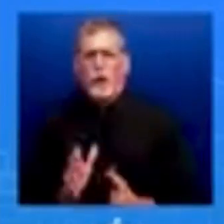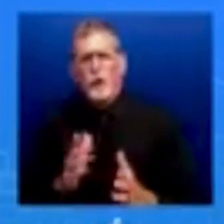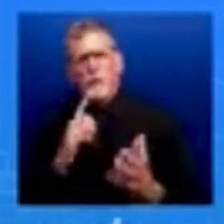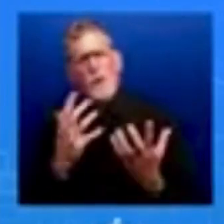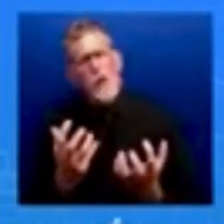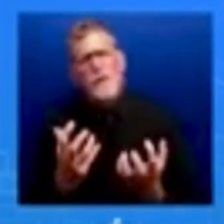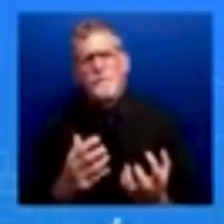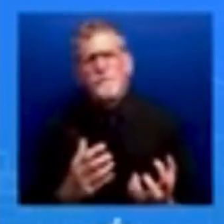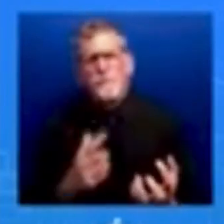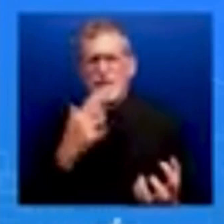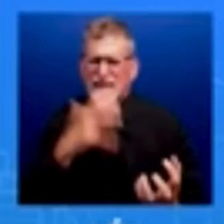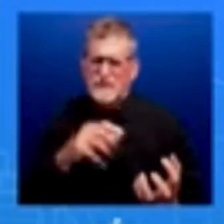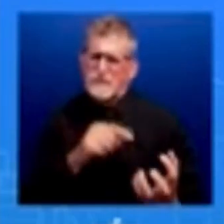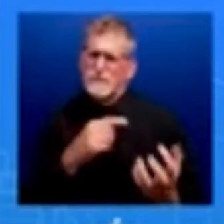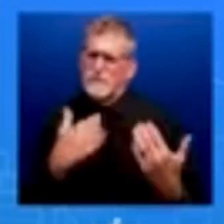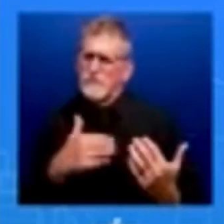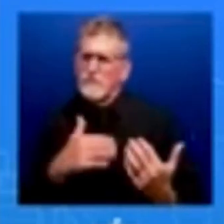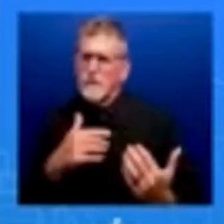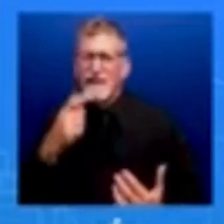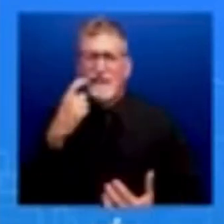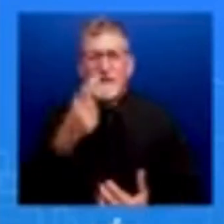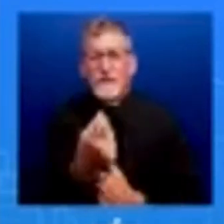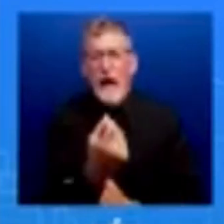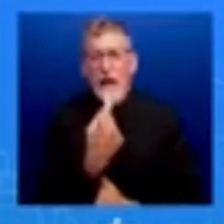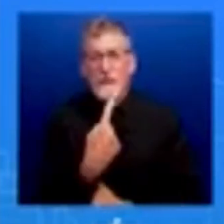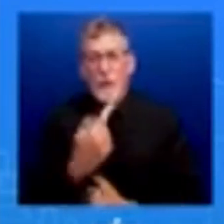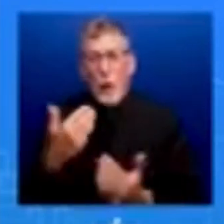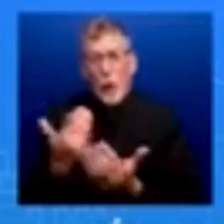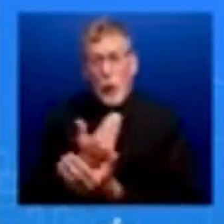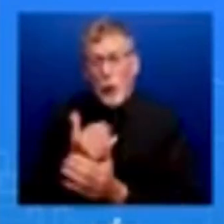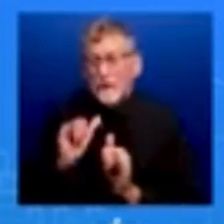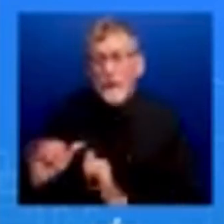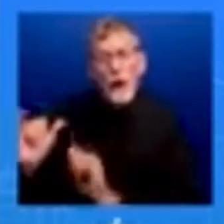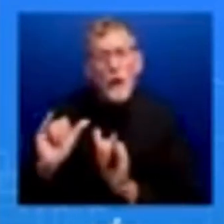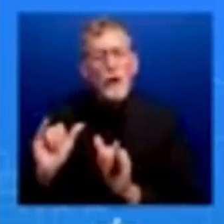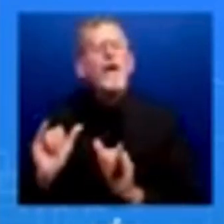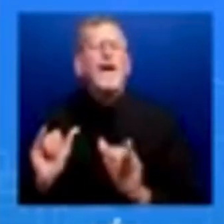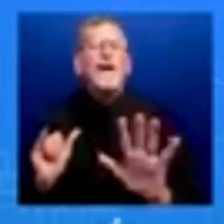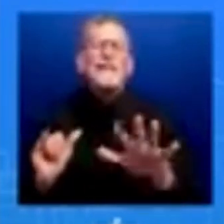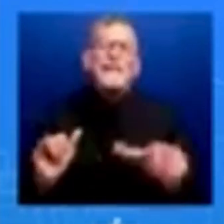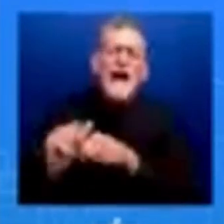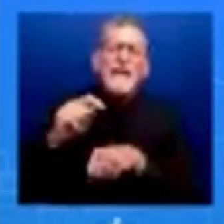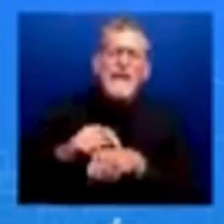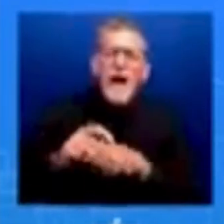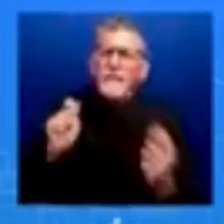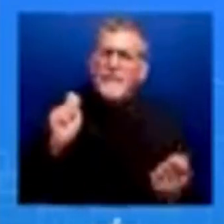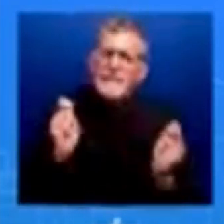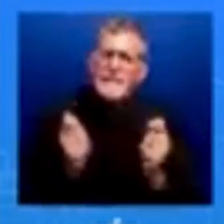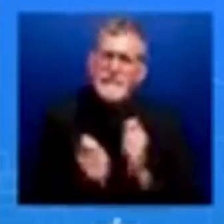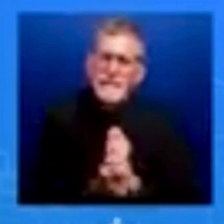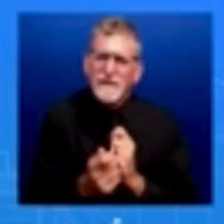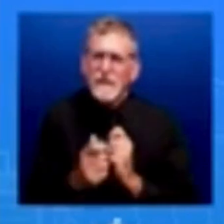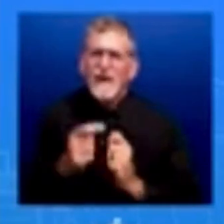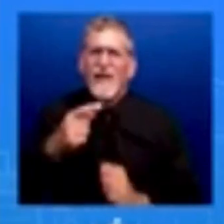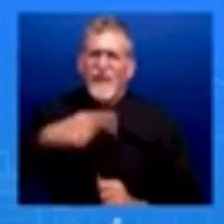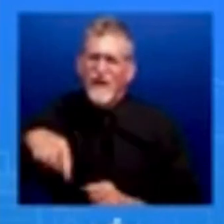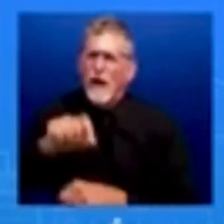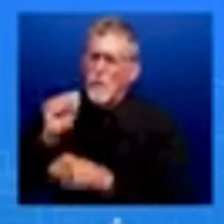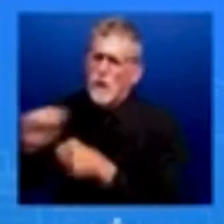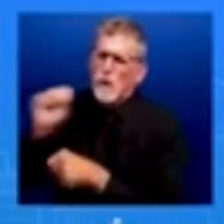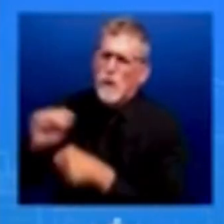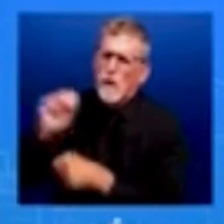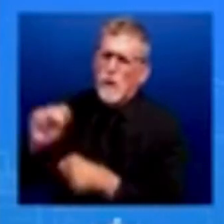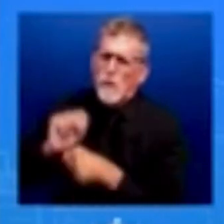standard that you just asked me. That's why, again, the Department of Labor did it so early. And so they're working very diligently to get this done. So